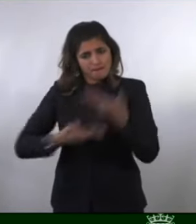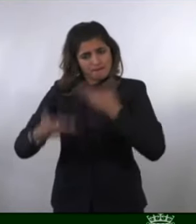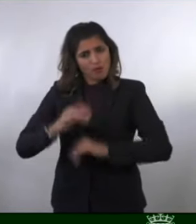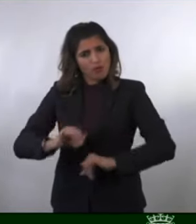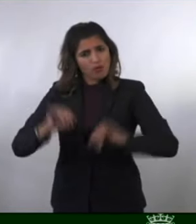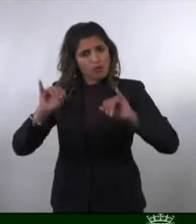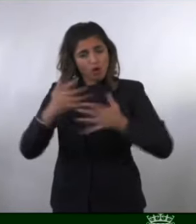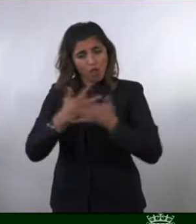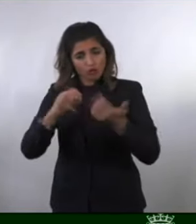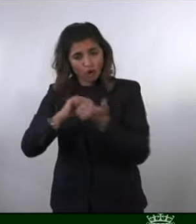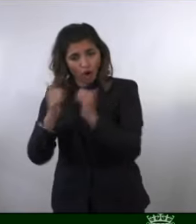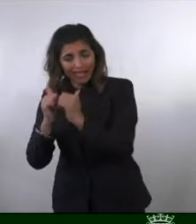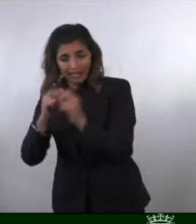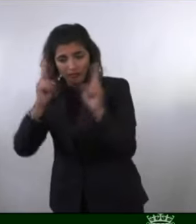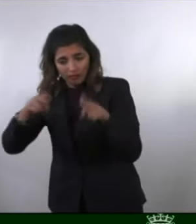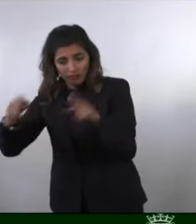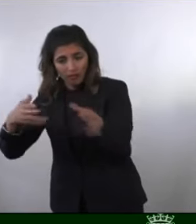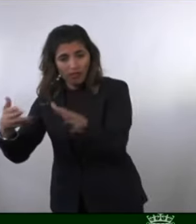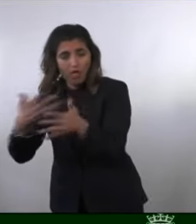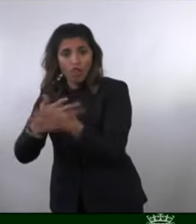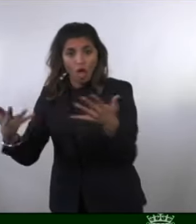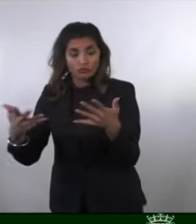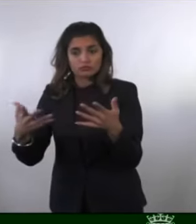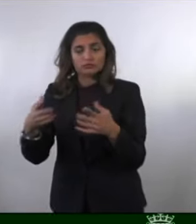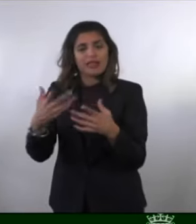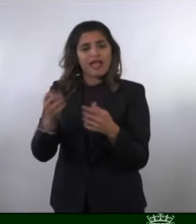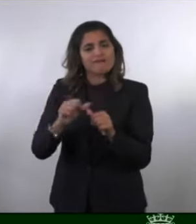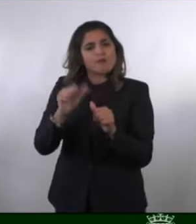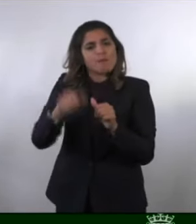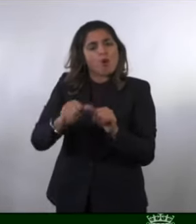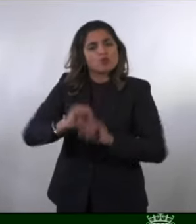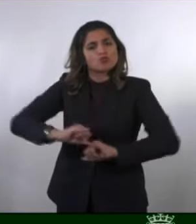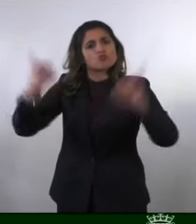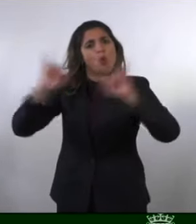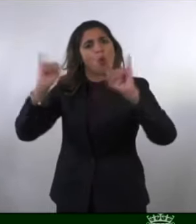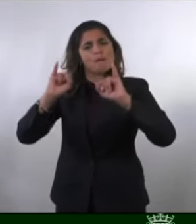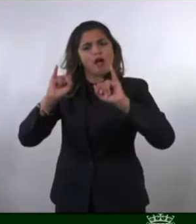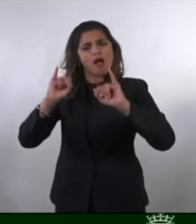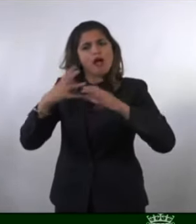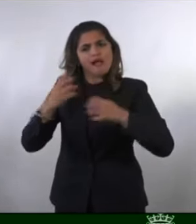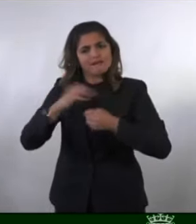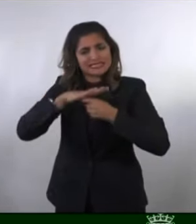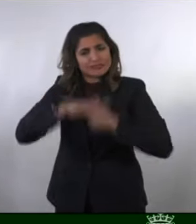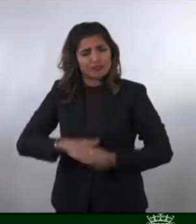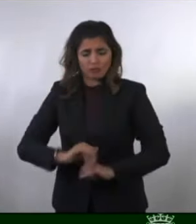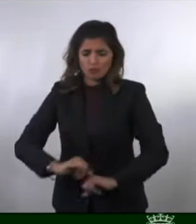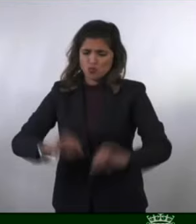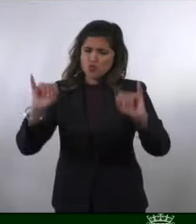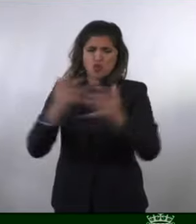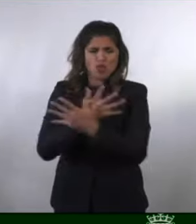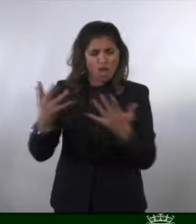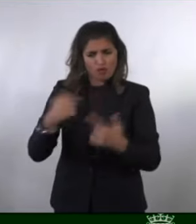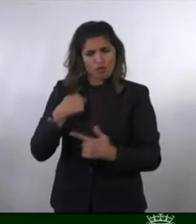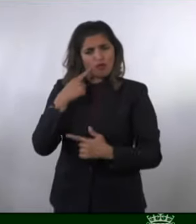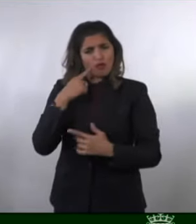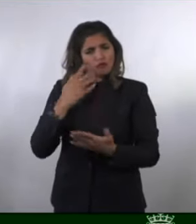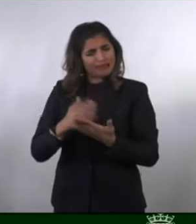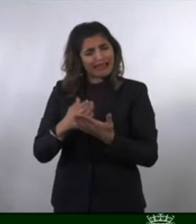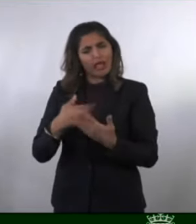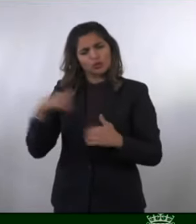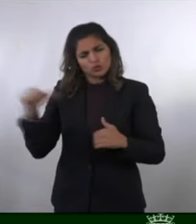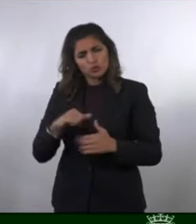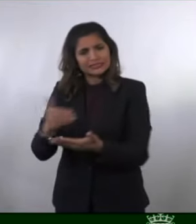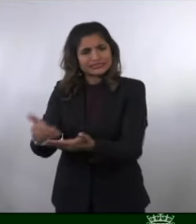in hearses. Many are suffering from PTSD. We owe it to them to play by the rules to save our NHS. But we've got to